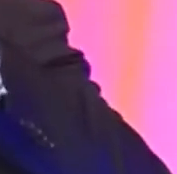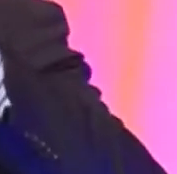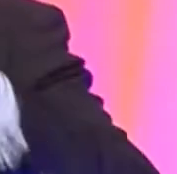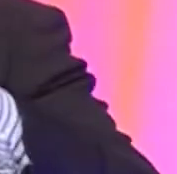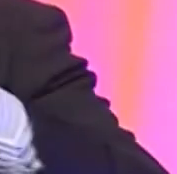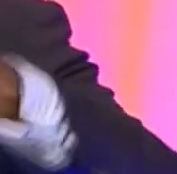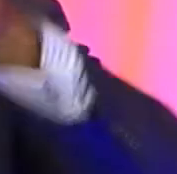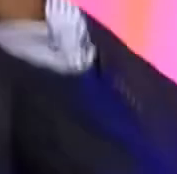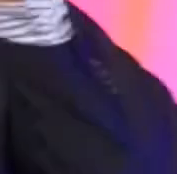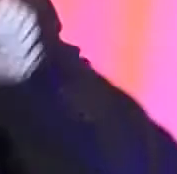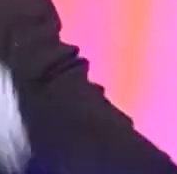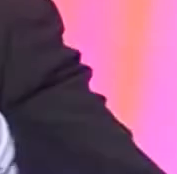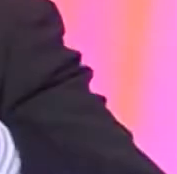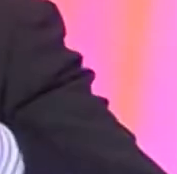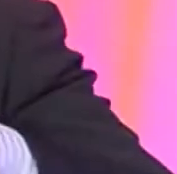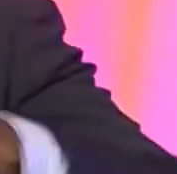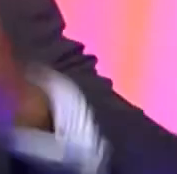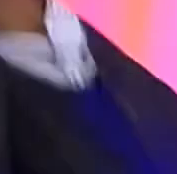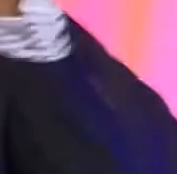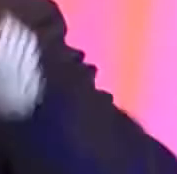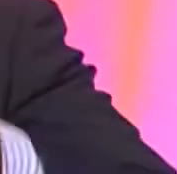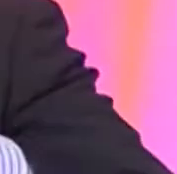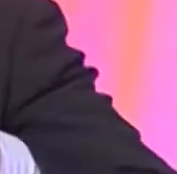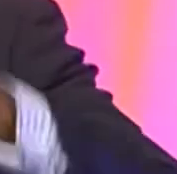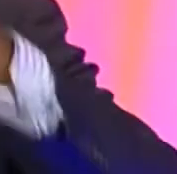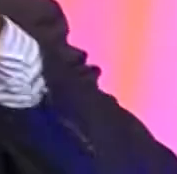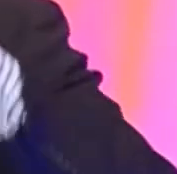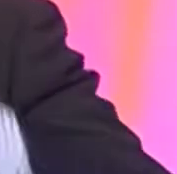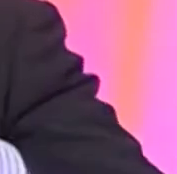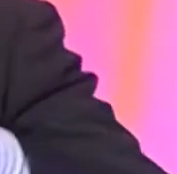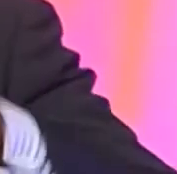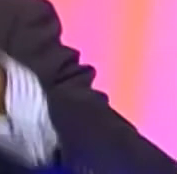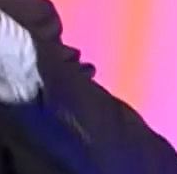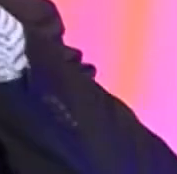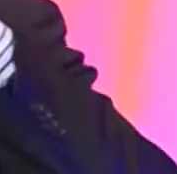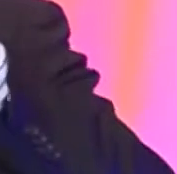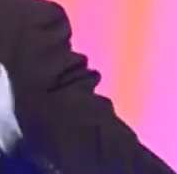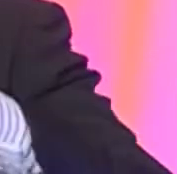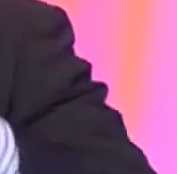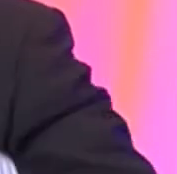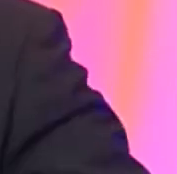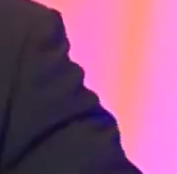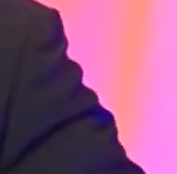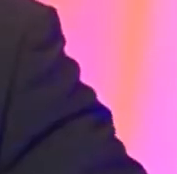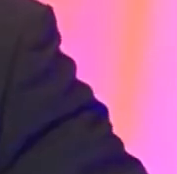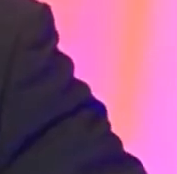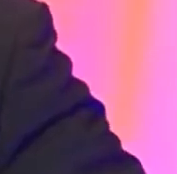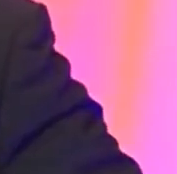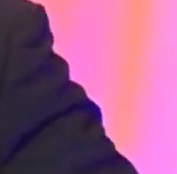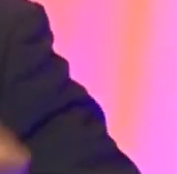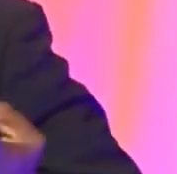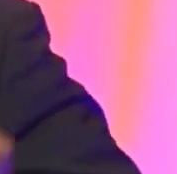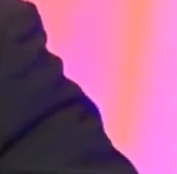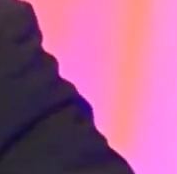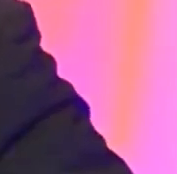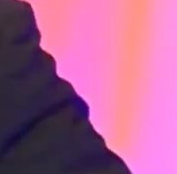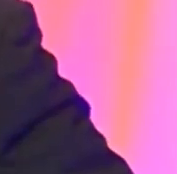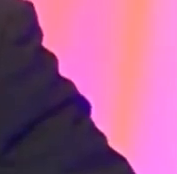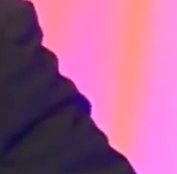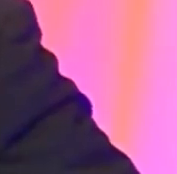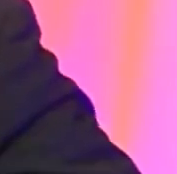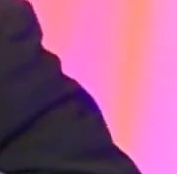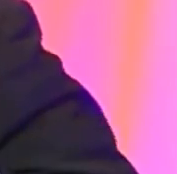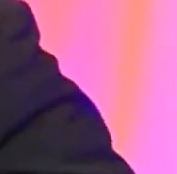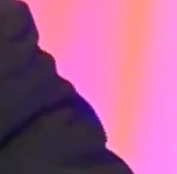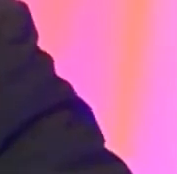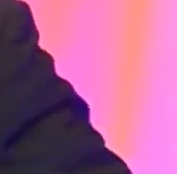unapopata neno la Mungu wapendwa, unaomba nalo, unaambia Baba maandiko yanasema, na Mungu anapata nafasi ya kujidhihirisha. Maana maandiko yanatuambia